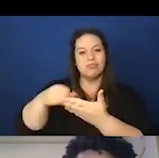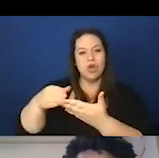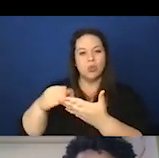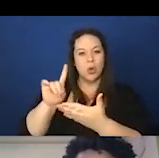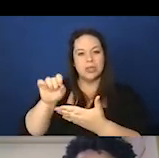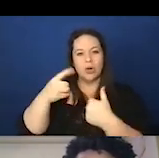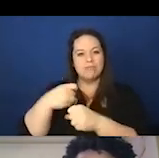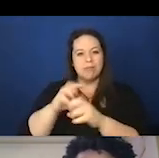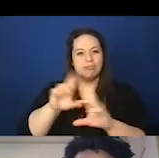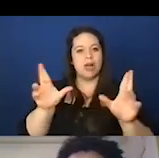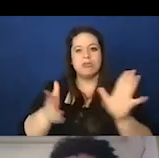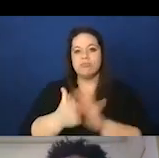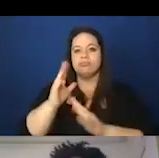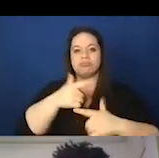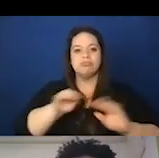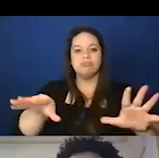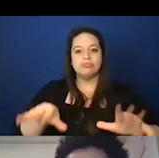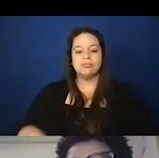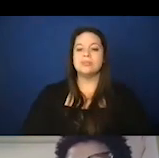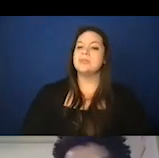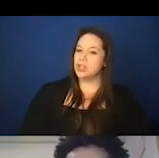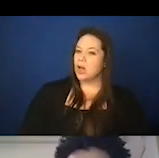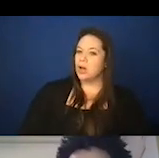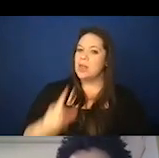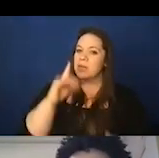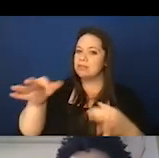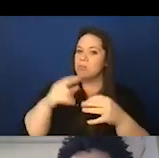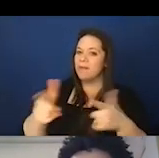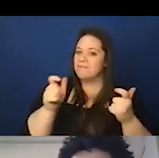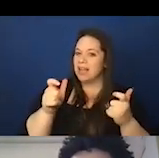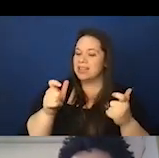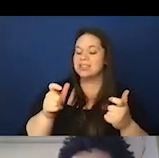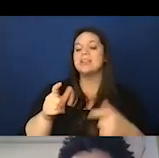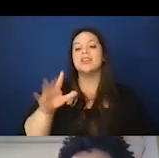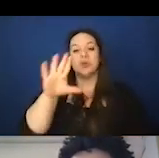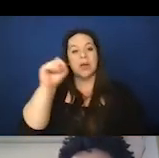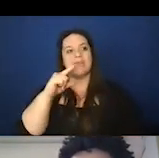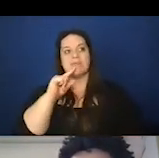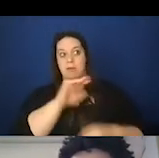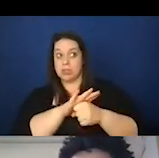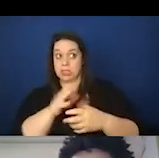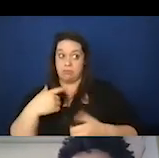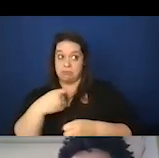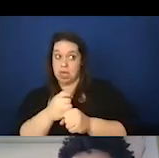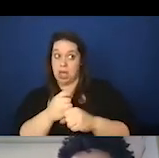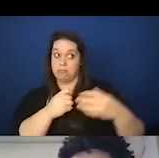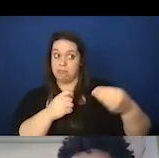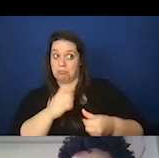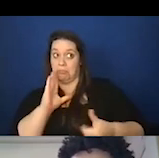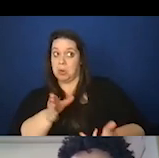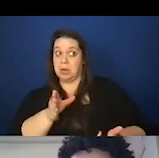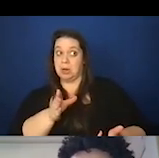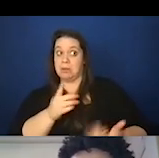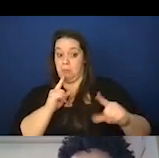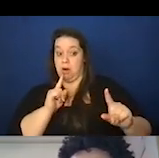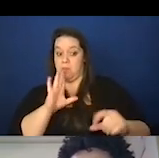So that's why, it was a little faster, because they almost got guarantees that it was going to, if it worked, it was going to